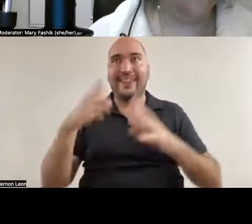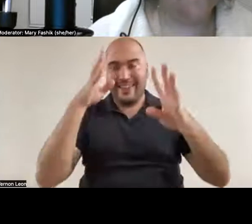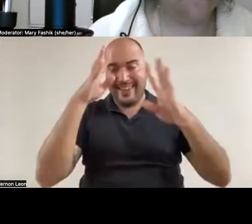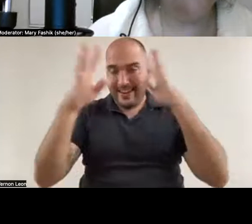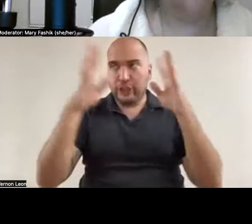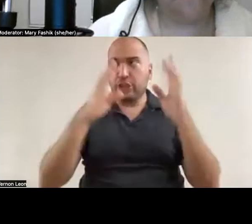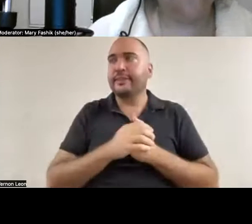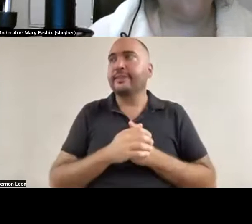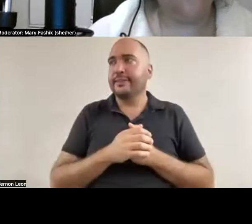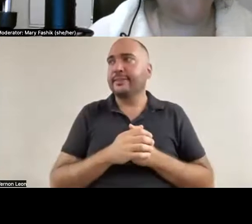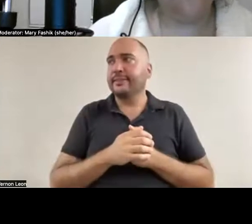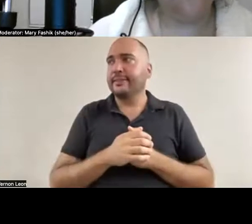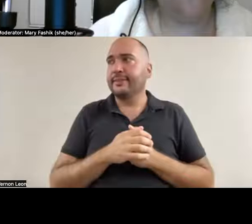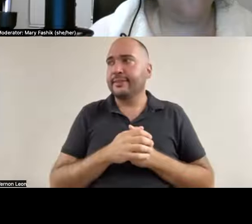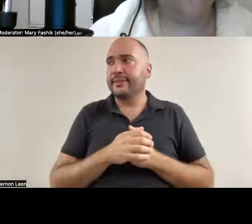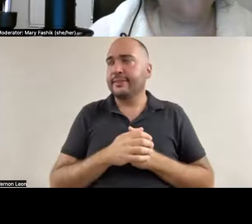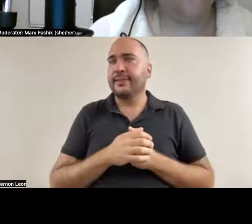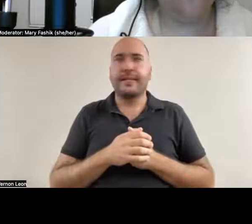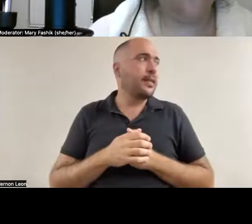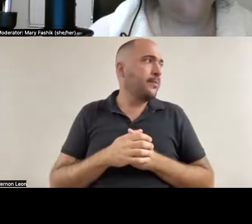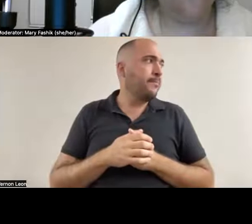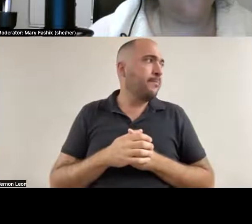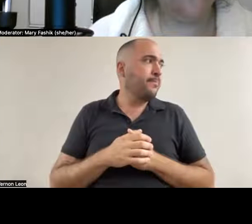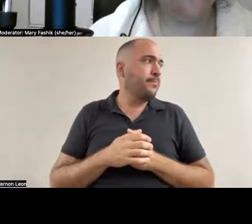innovation, I think that